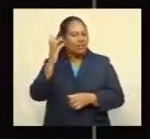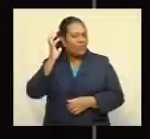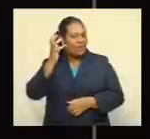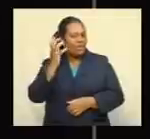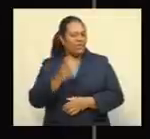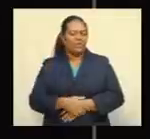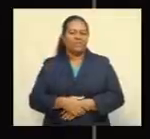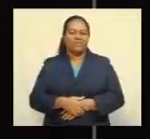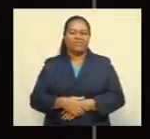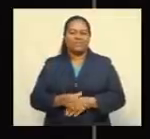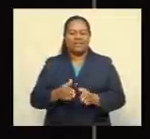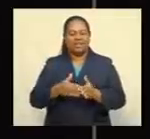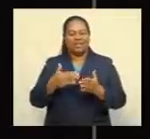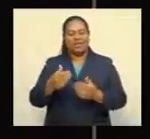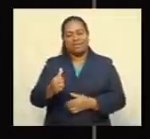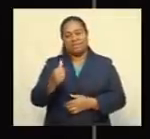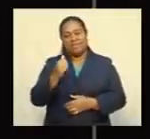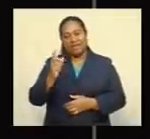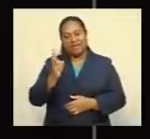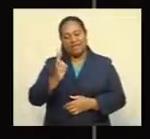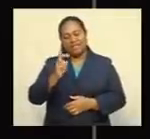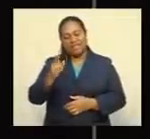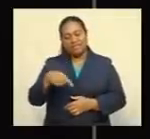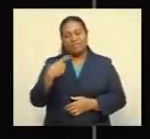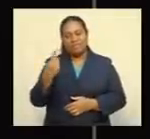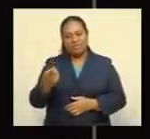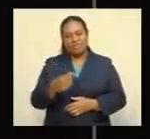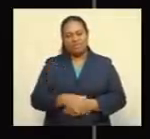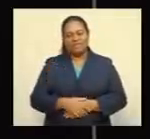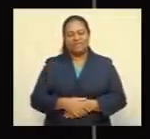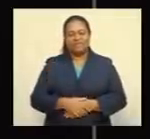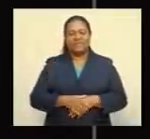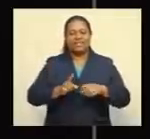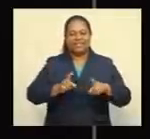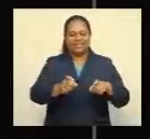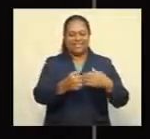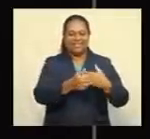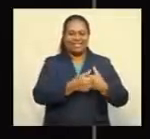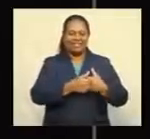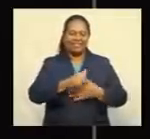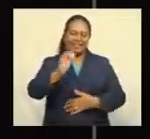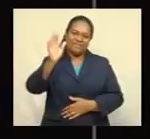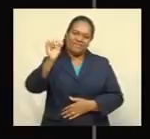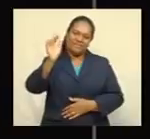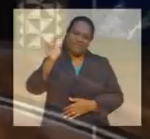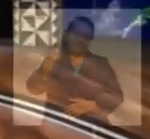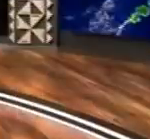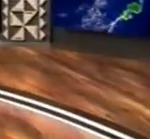this evening. I'll be back again tomorrow. Until then, stay safe. Modemanda.